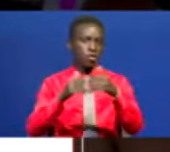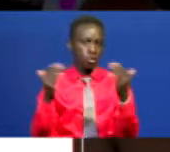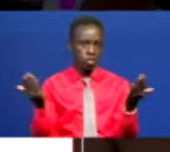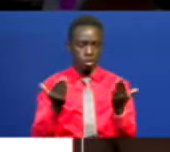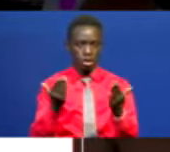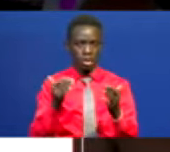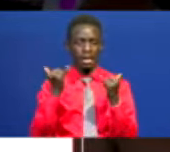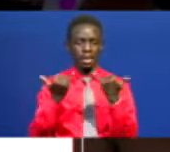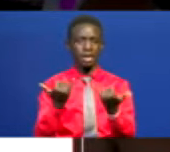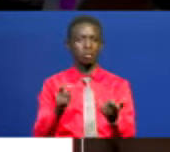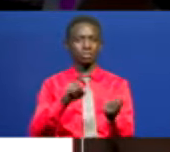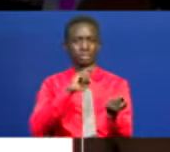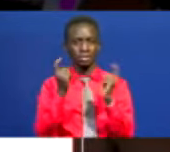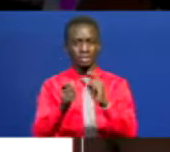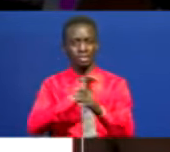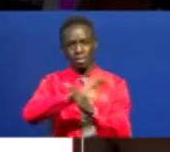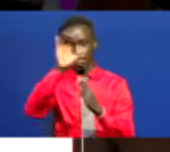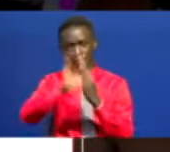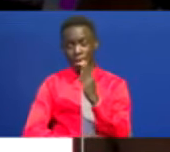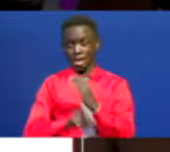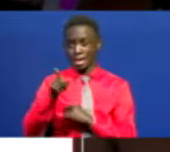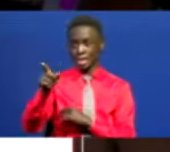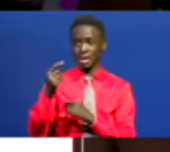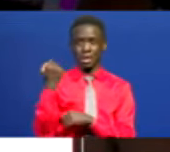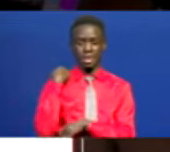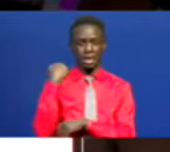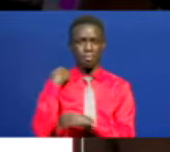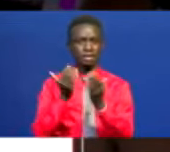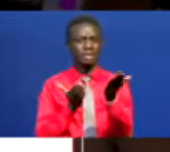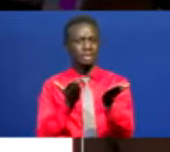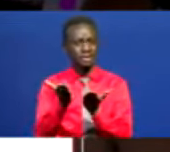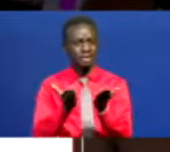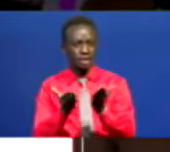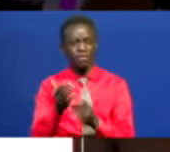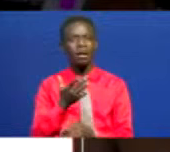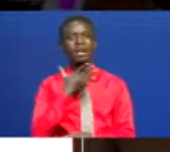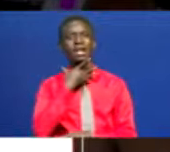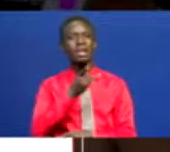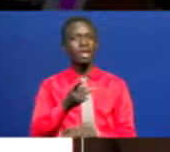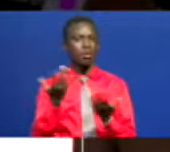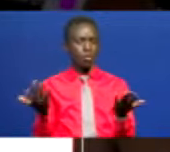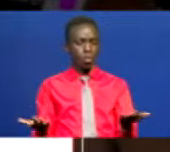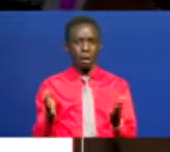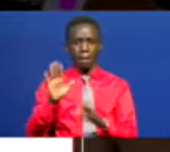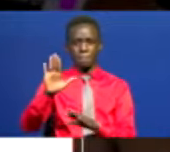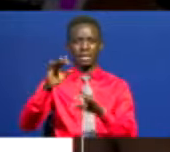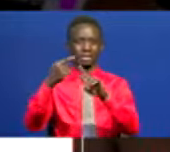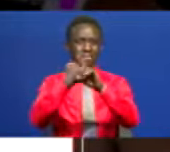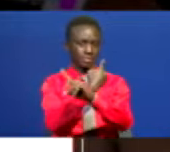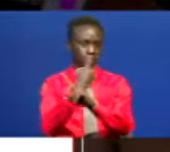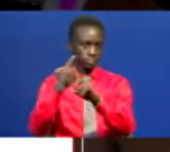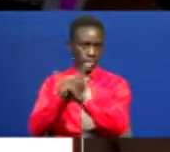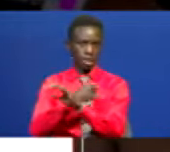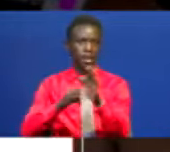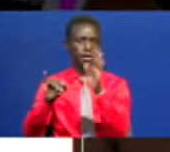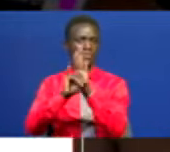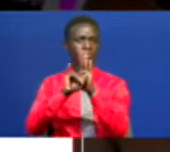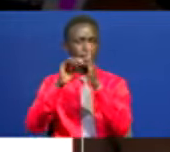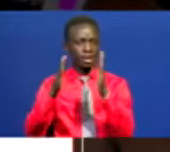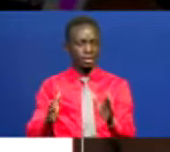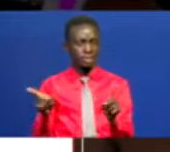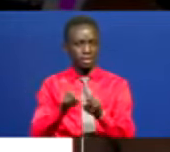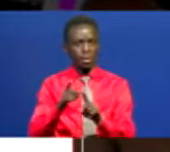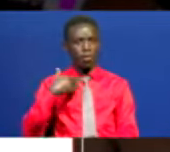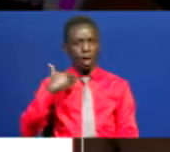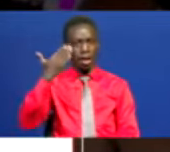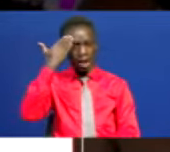curriculum. This number serves as a distinctive identifier designed to streamline the recognition of private